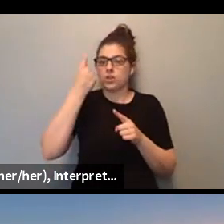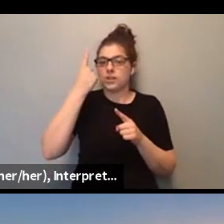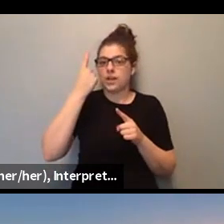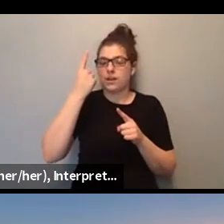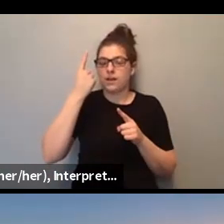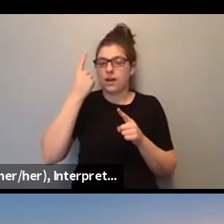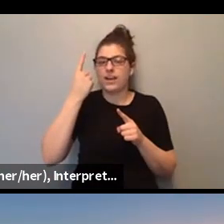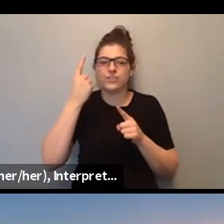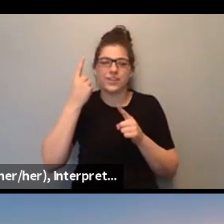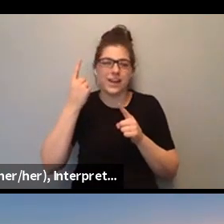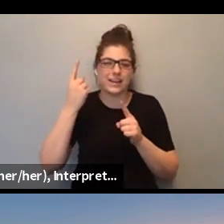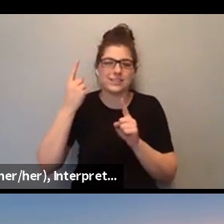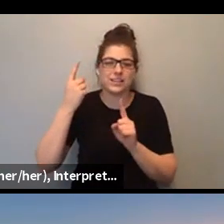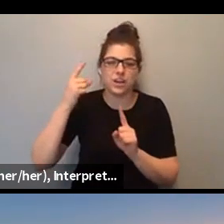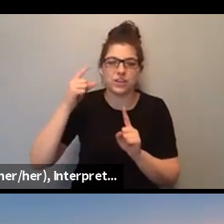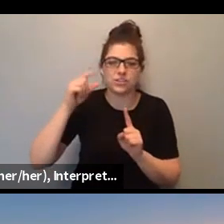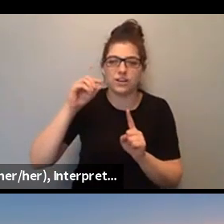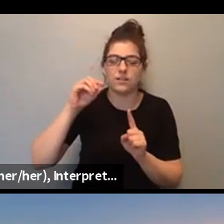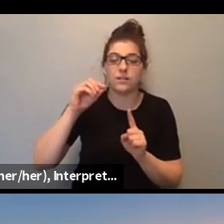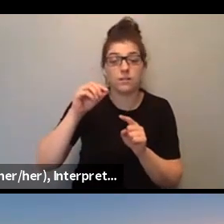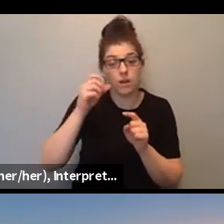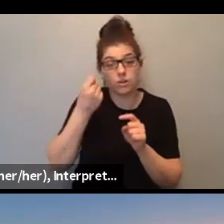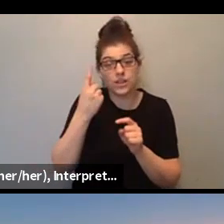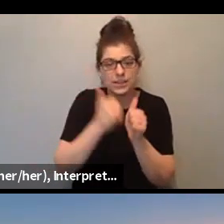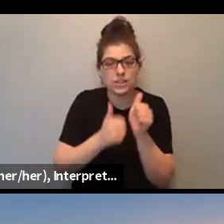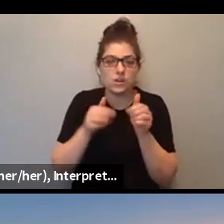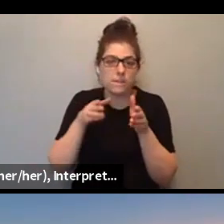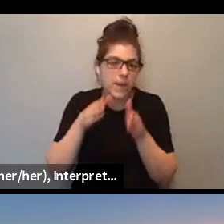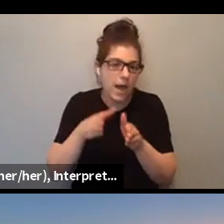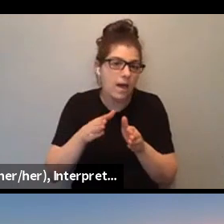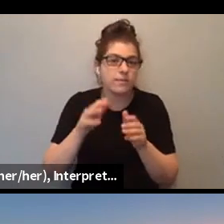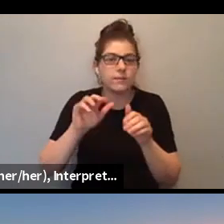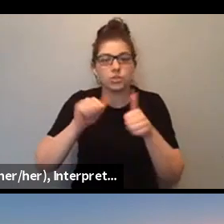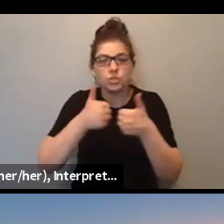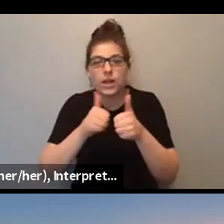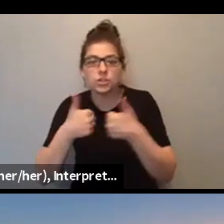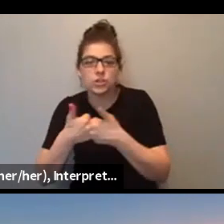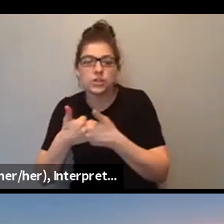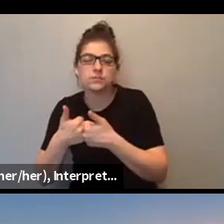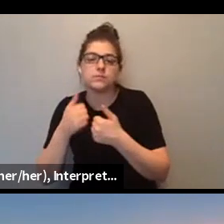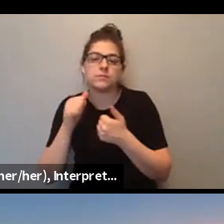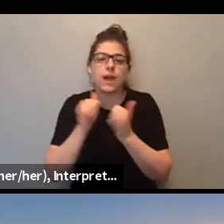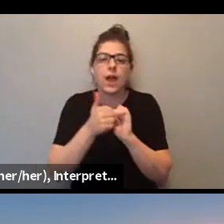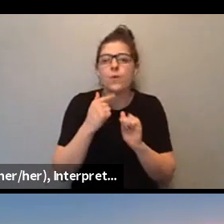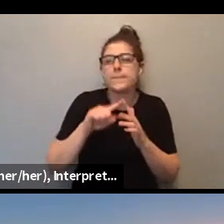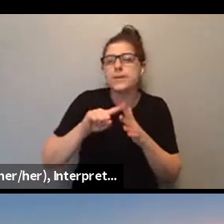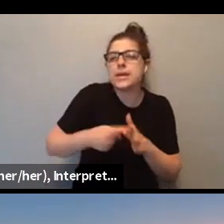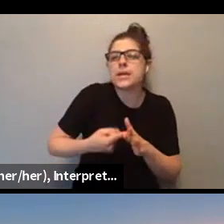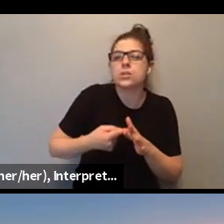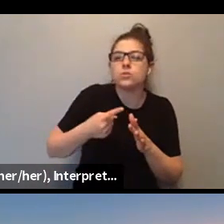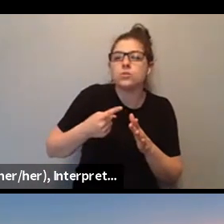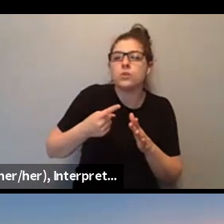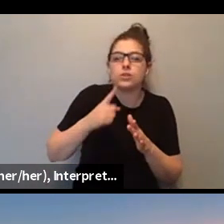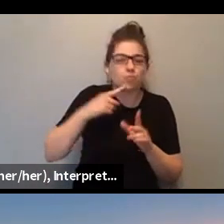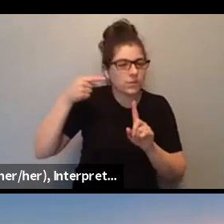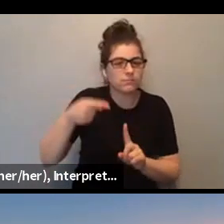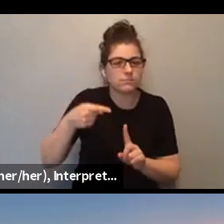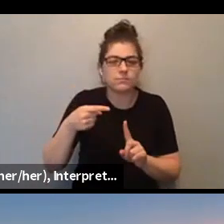each other's path and challenges, and how do we begin to understand that? And it comes down to the very end of it,